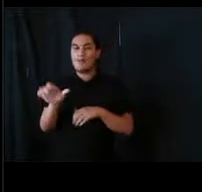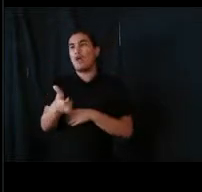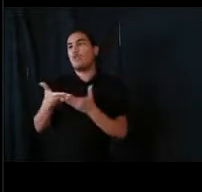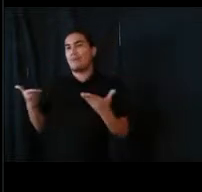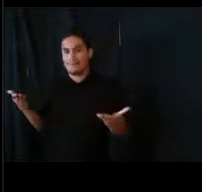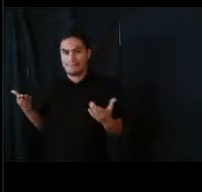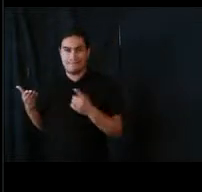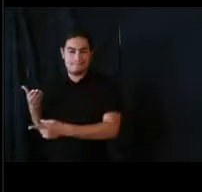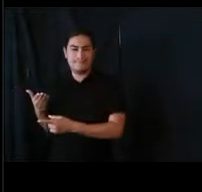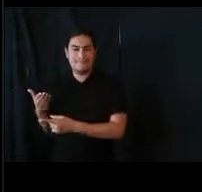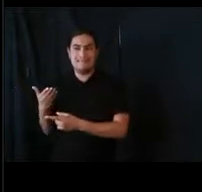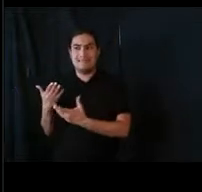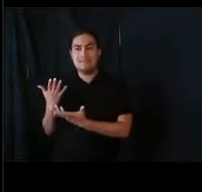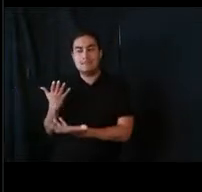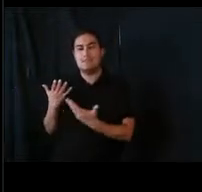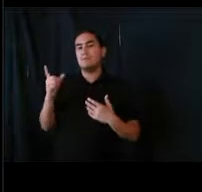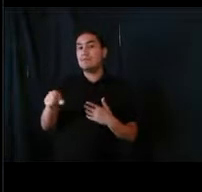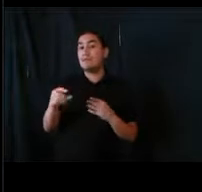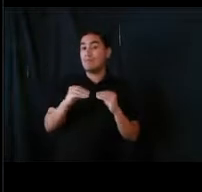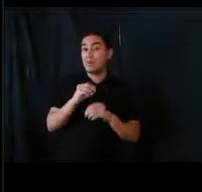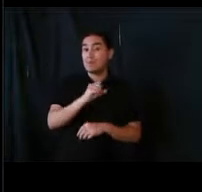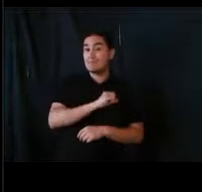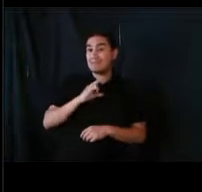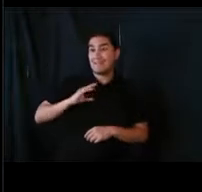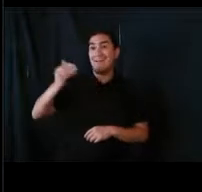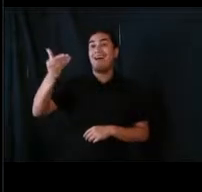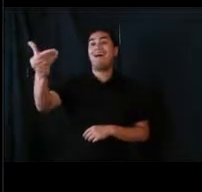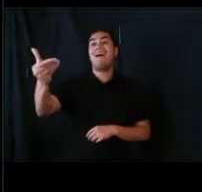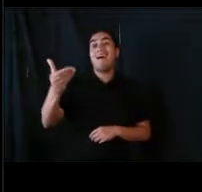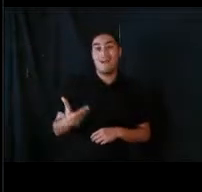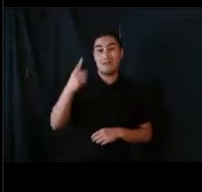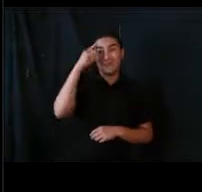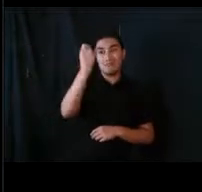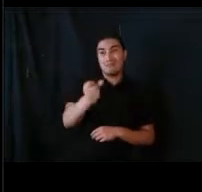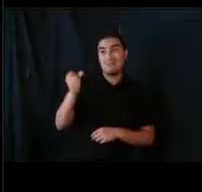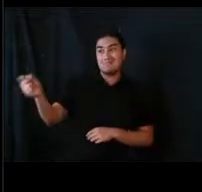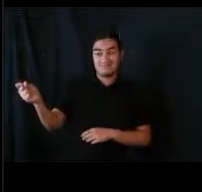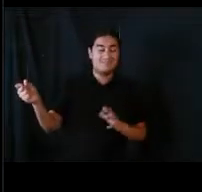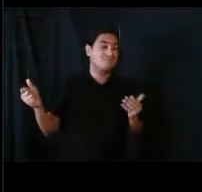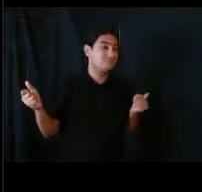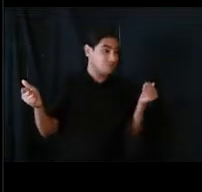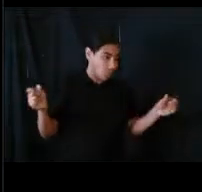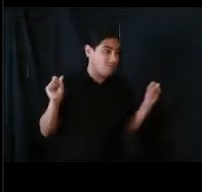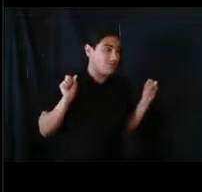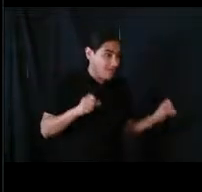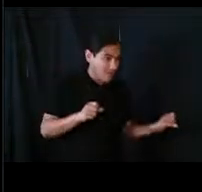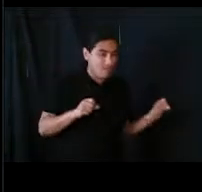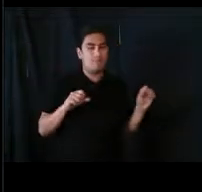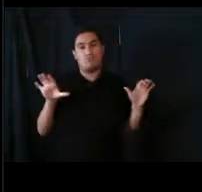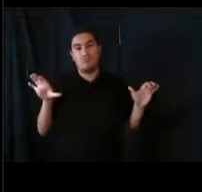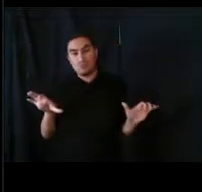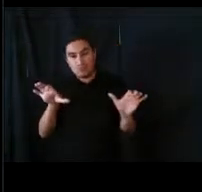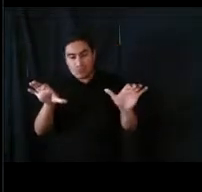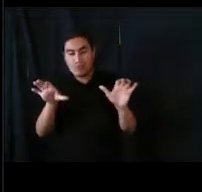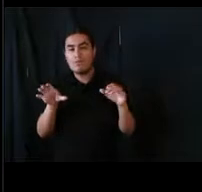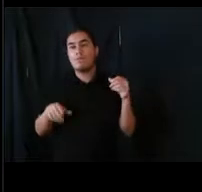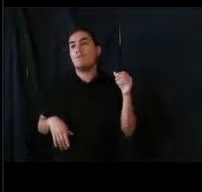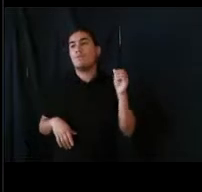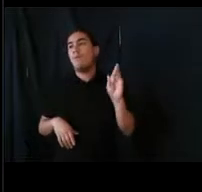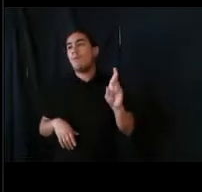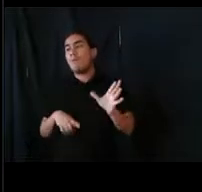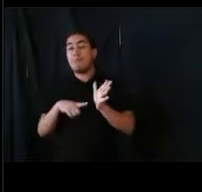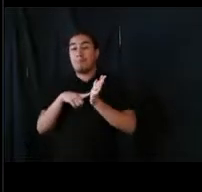um another staff person to take up the work that needs to be done um as well as